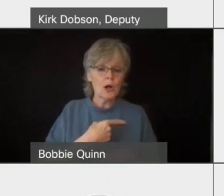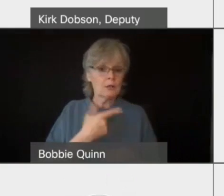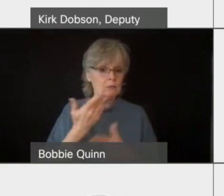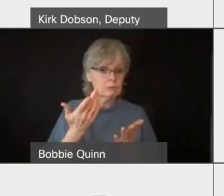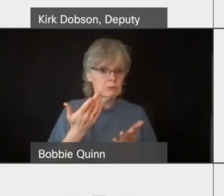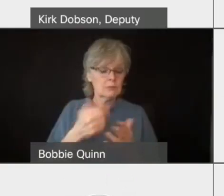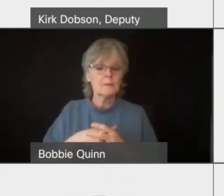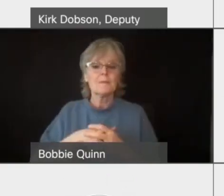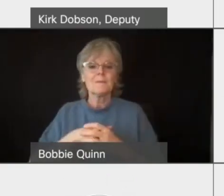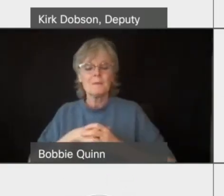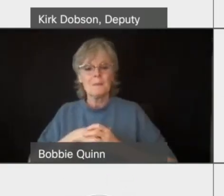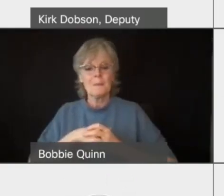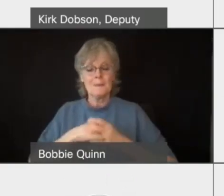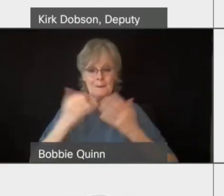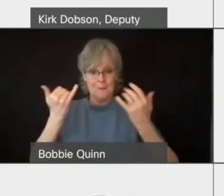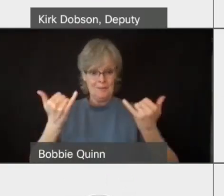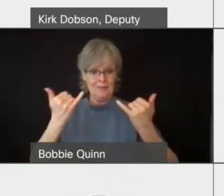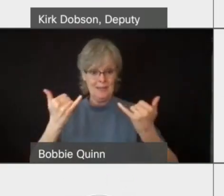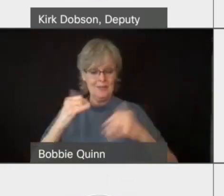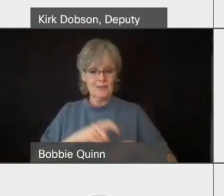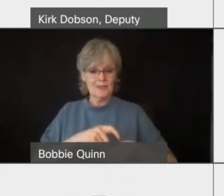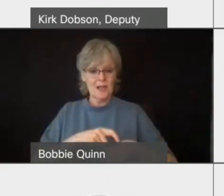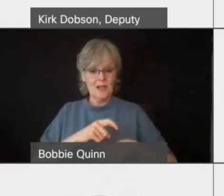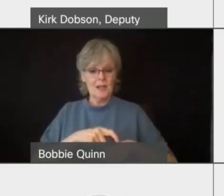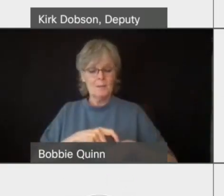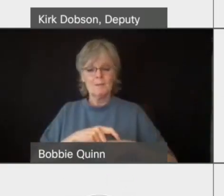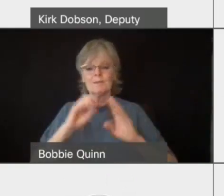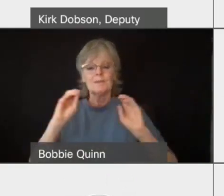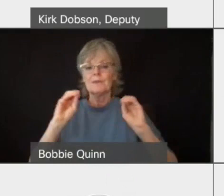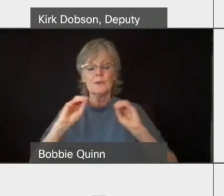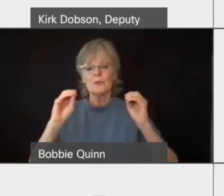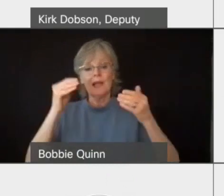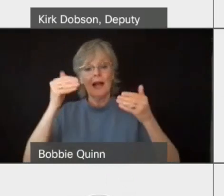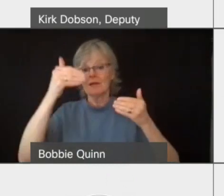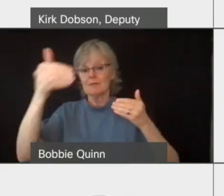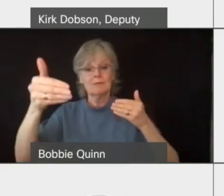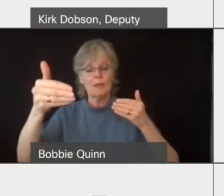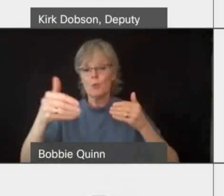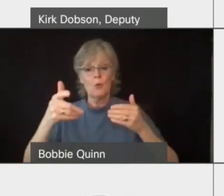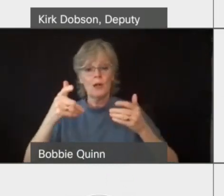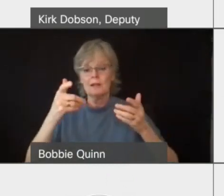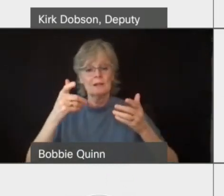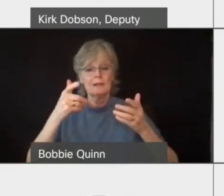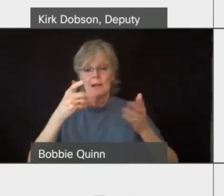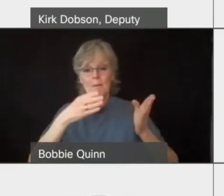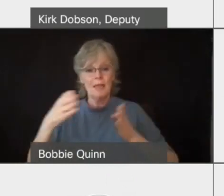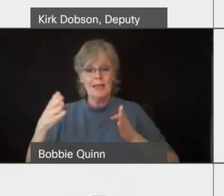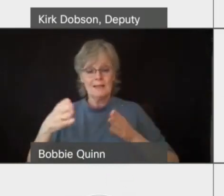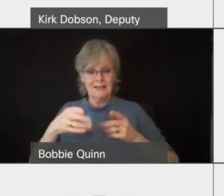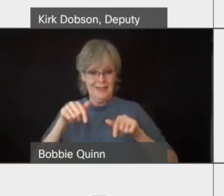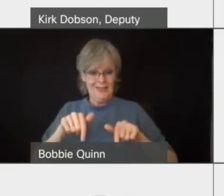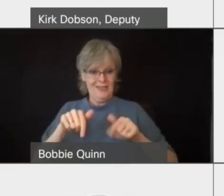planned? At this time, there's not a subsequent one planned. In